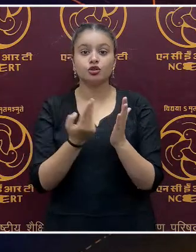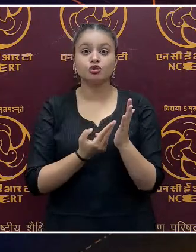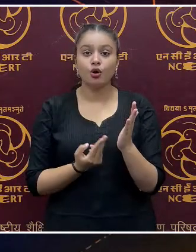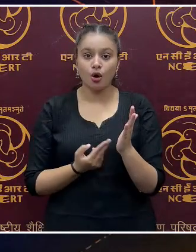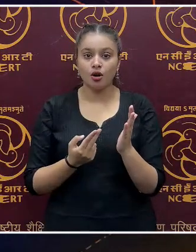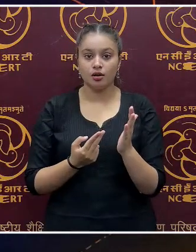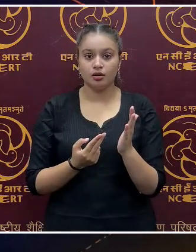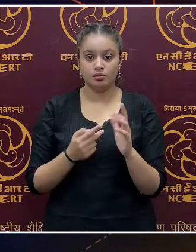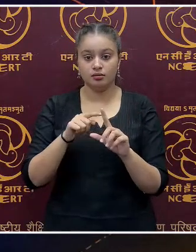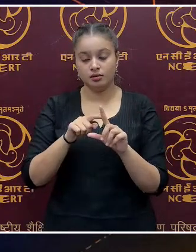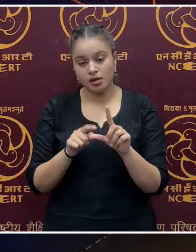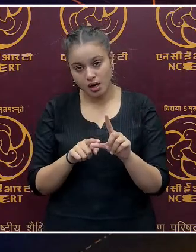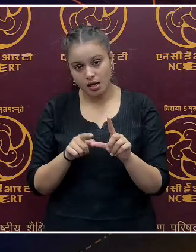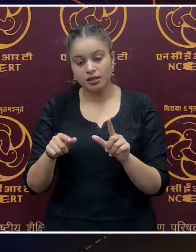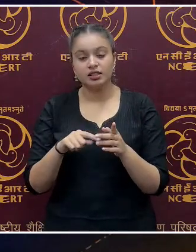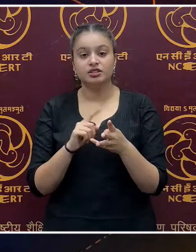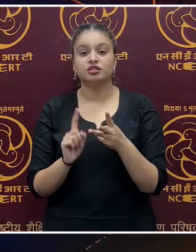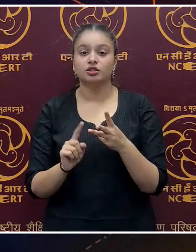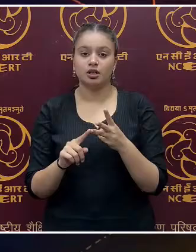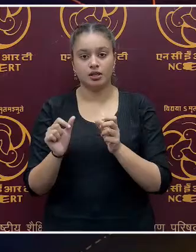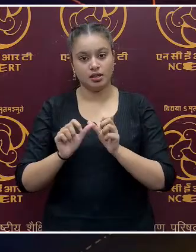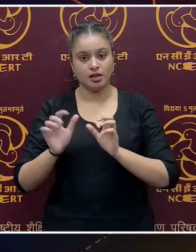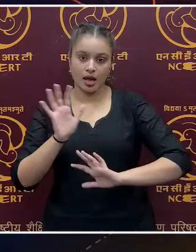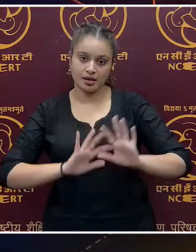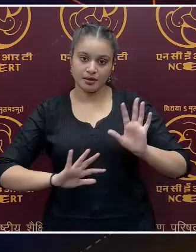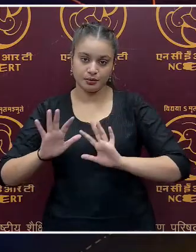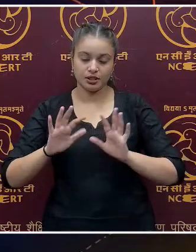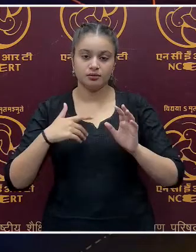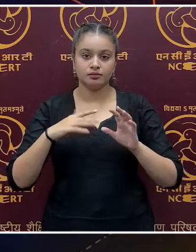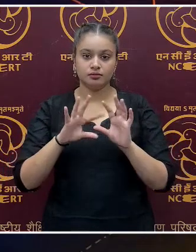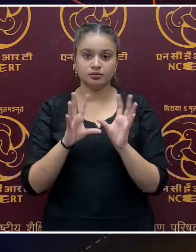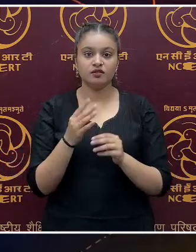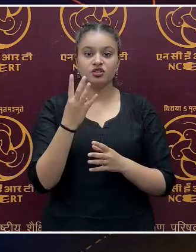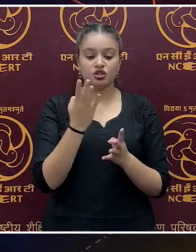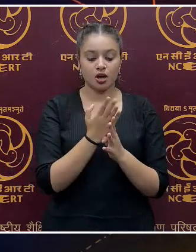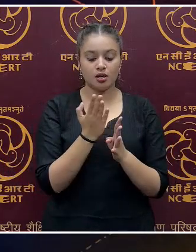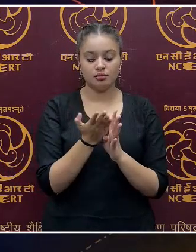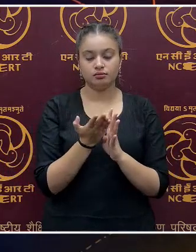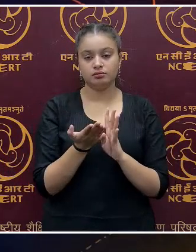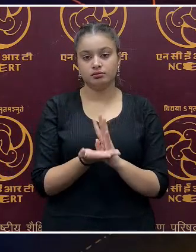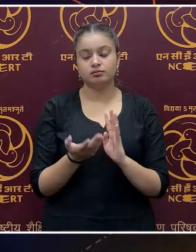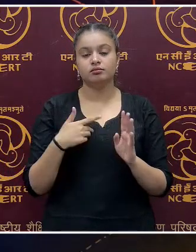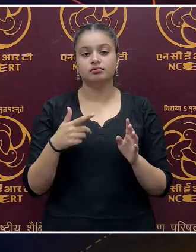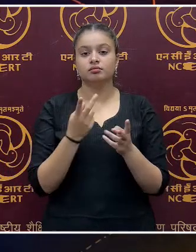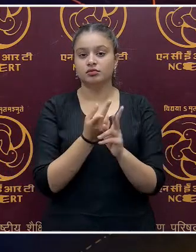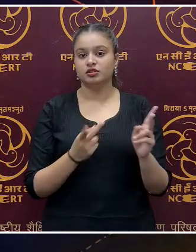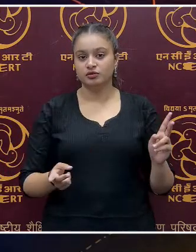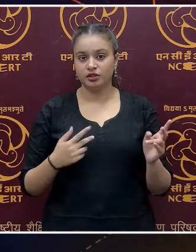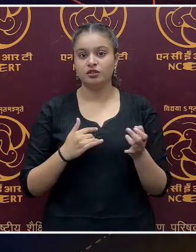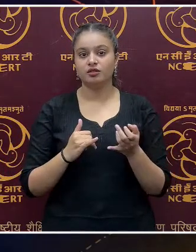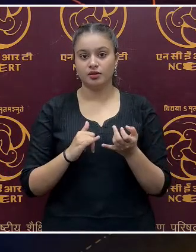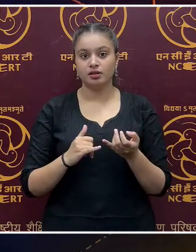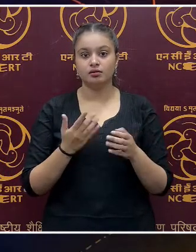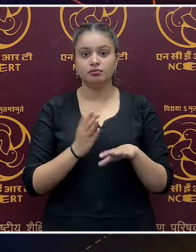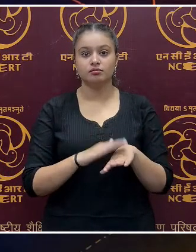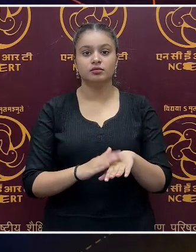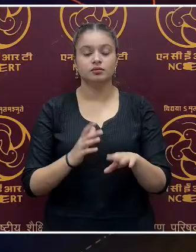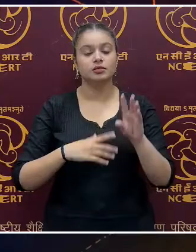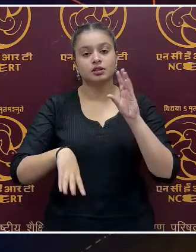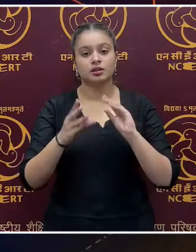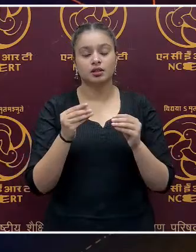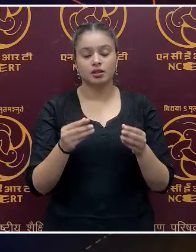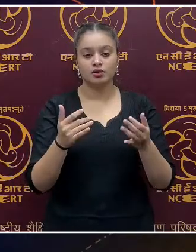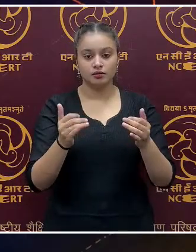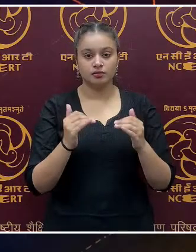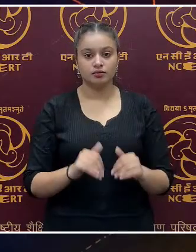another, and angles in clock. So, there are 4 types of simulation parts here.